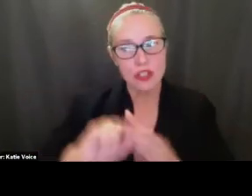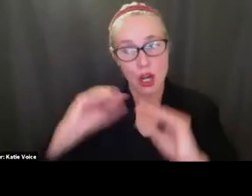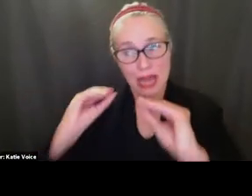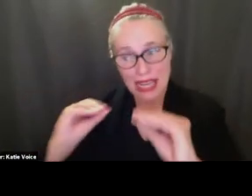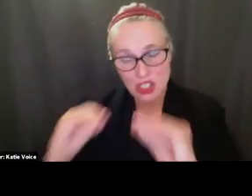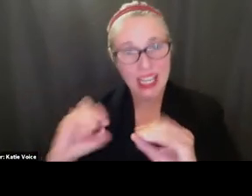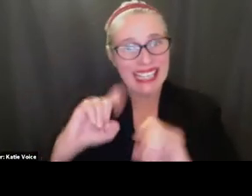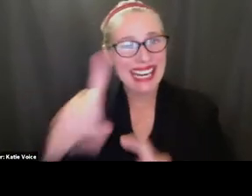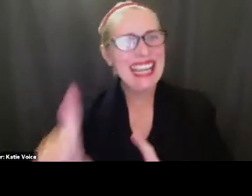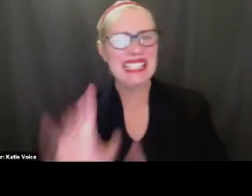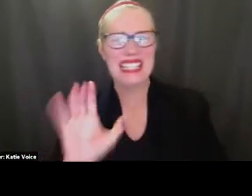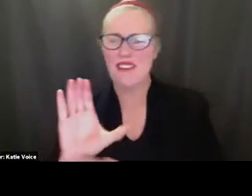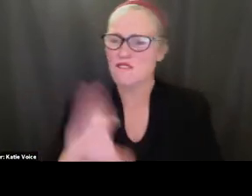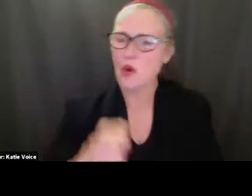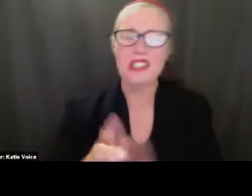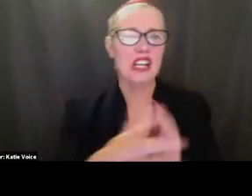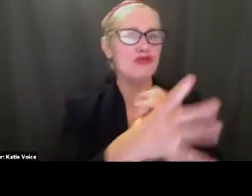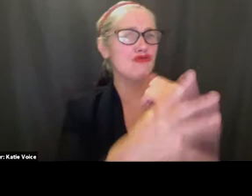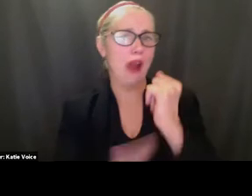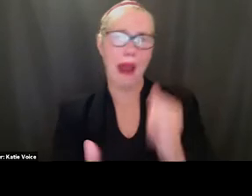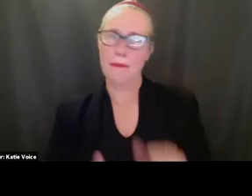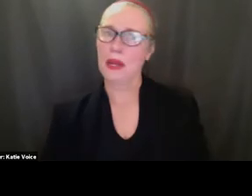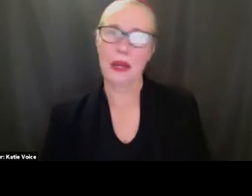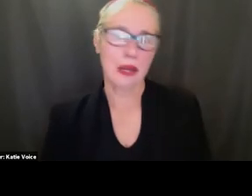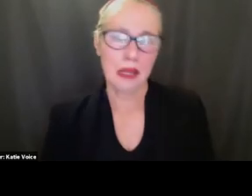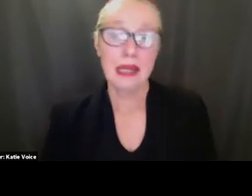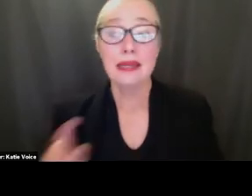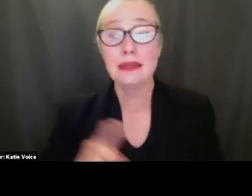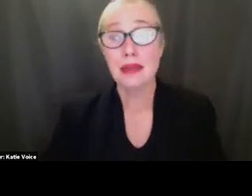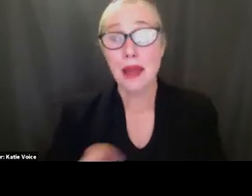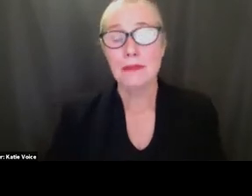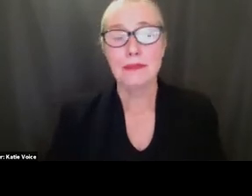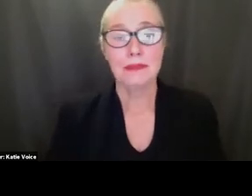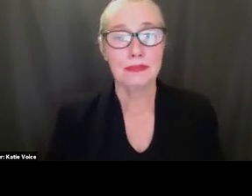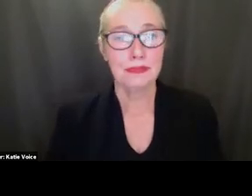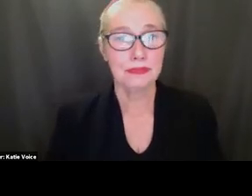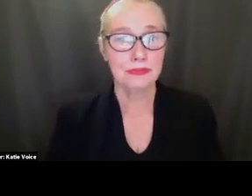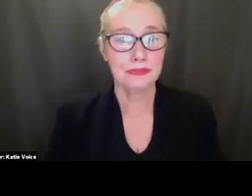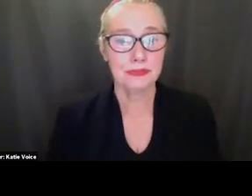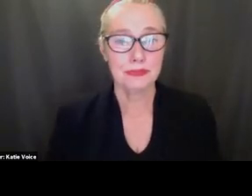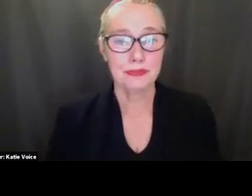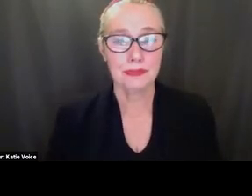of forcing all this crap on us fine thank you